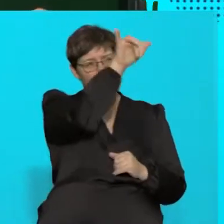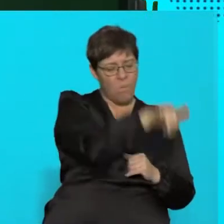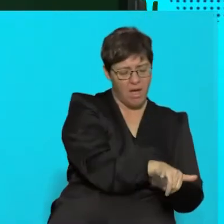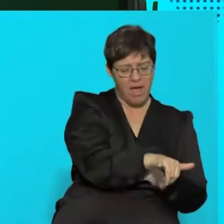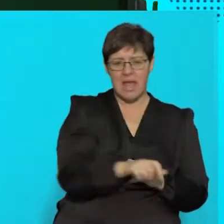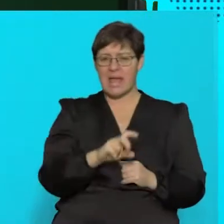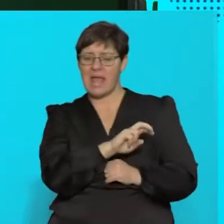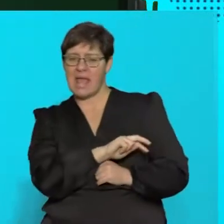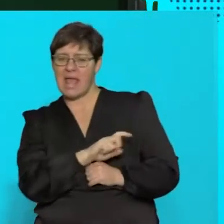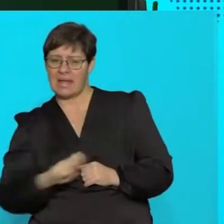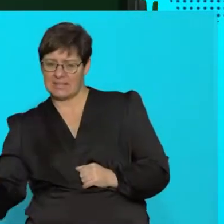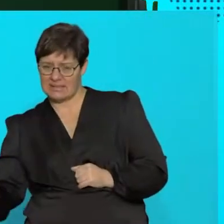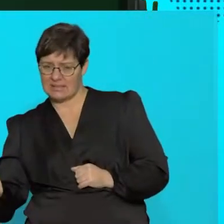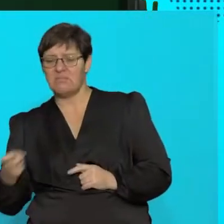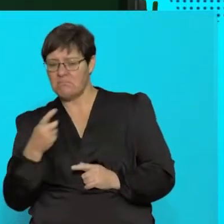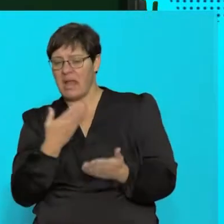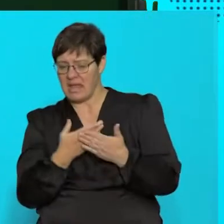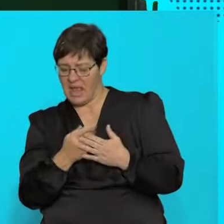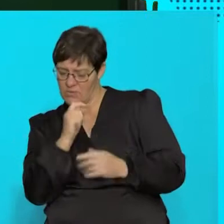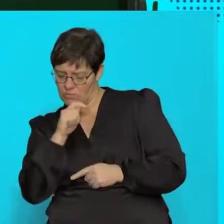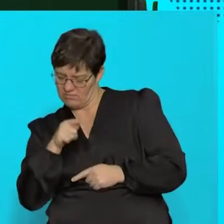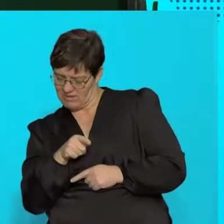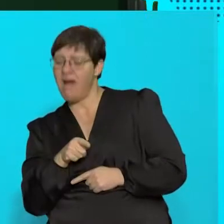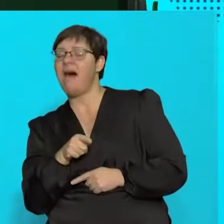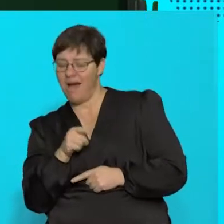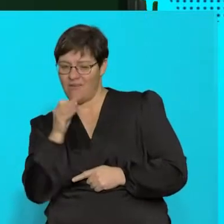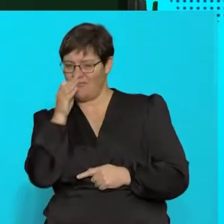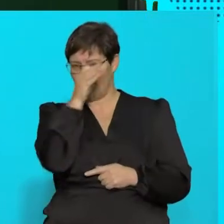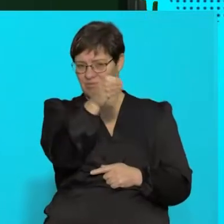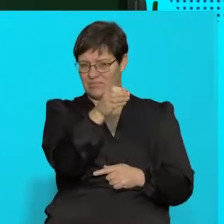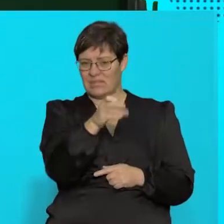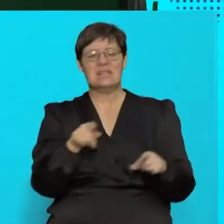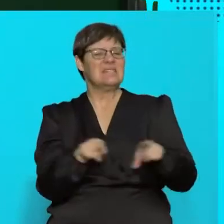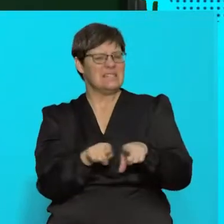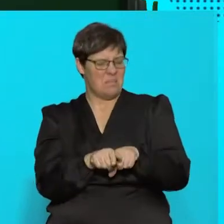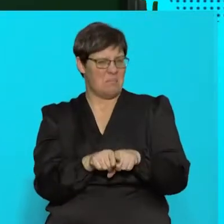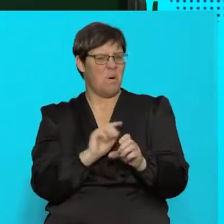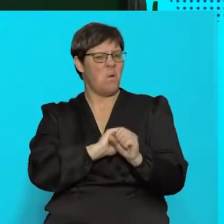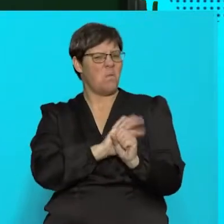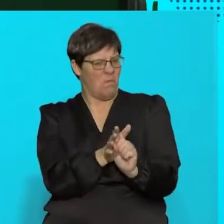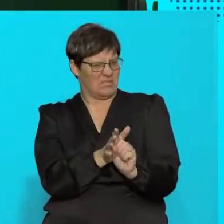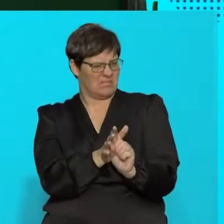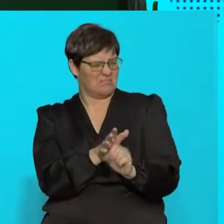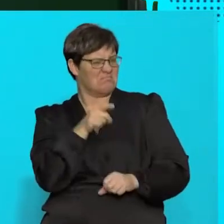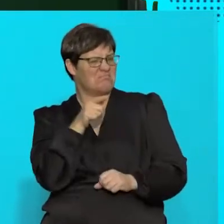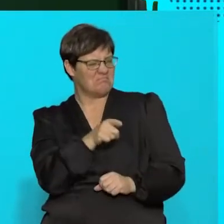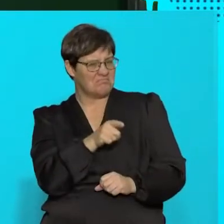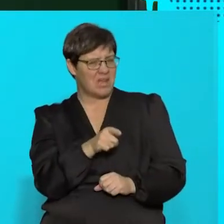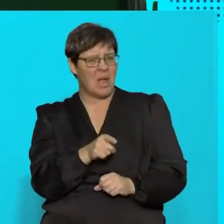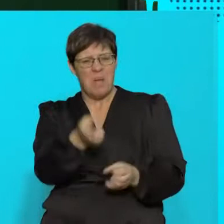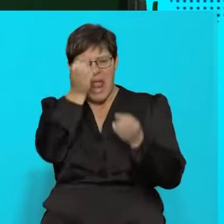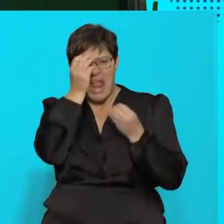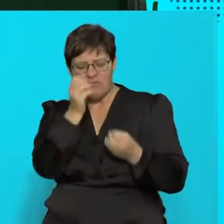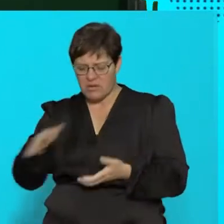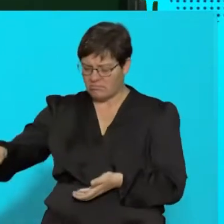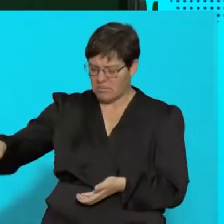Okay? And we can use that to predict the future. You could have seen also with the COVID-19, okay,